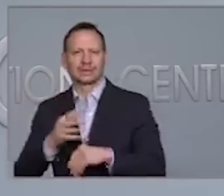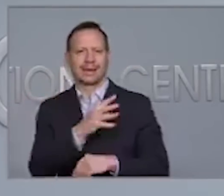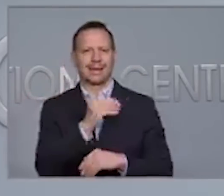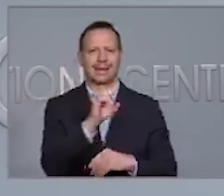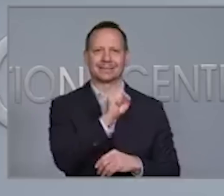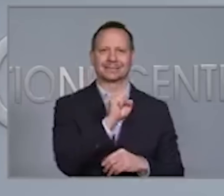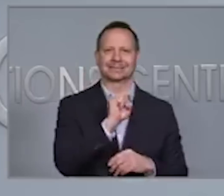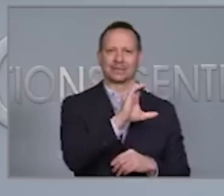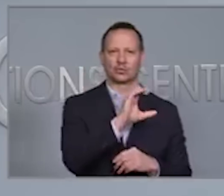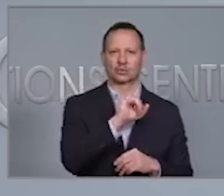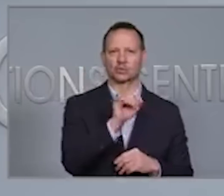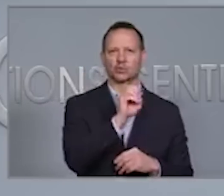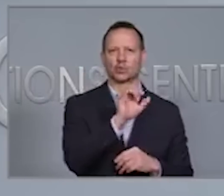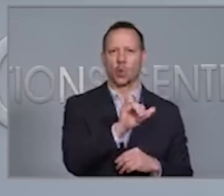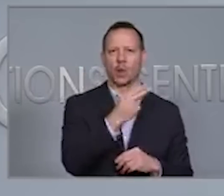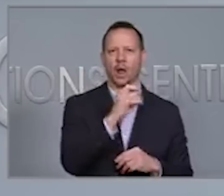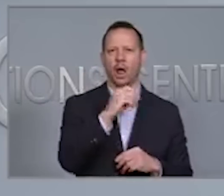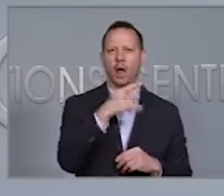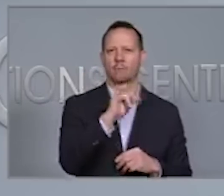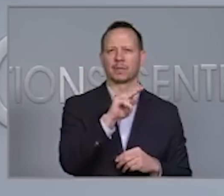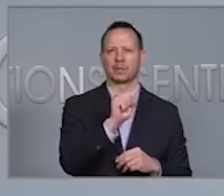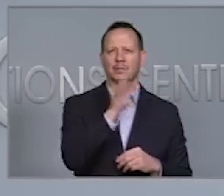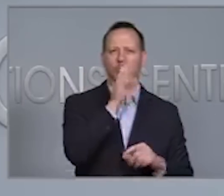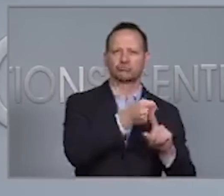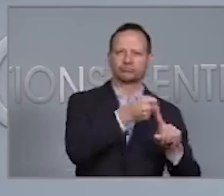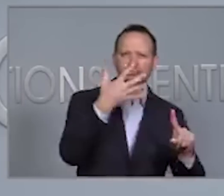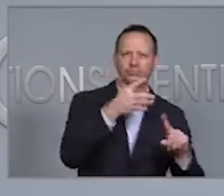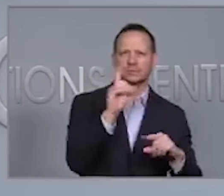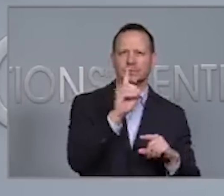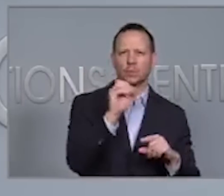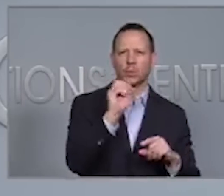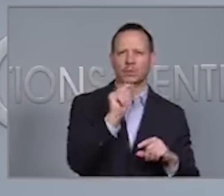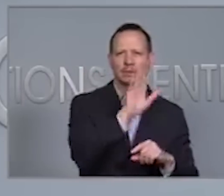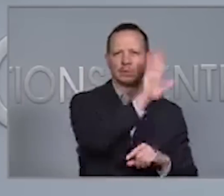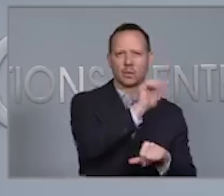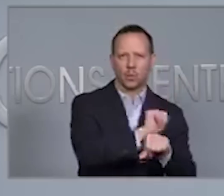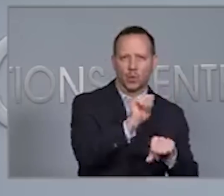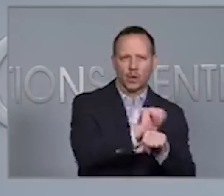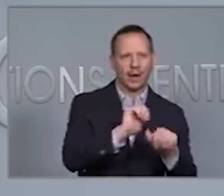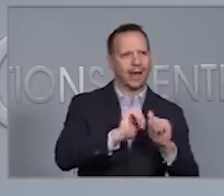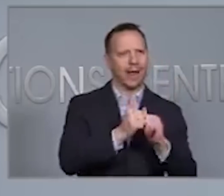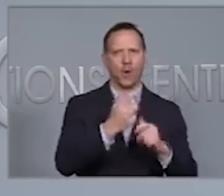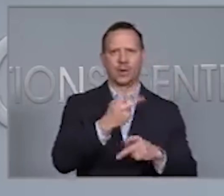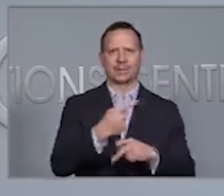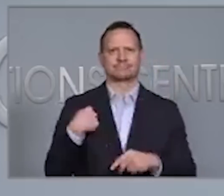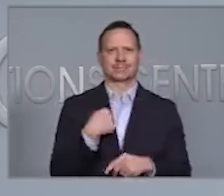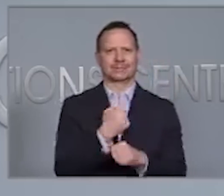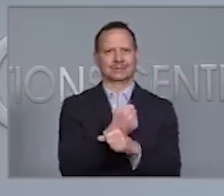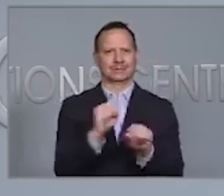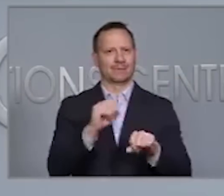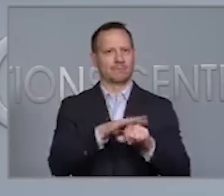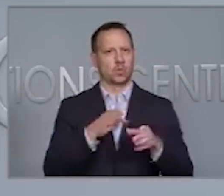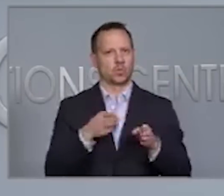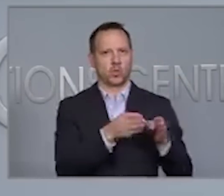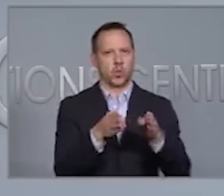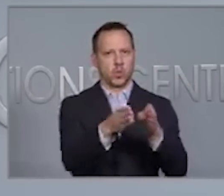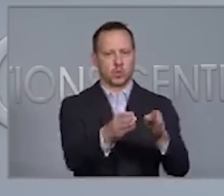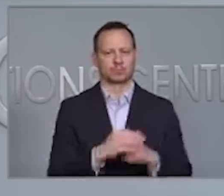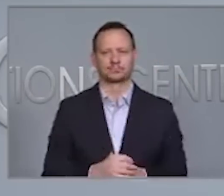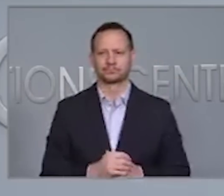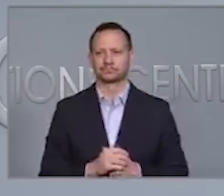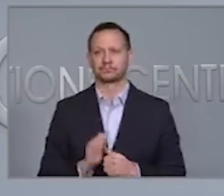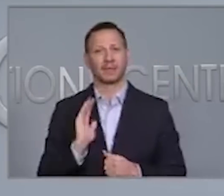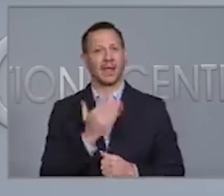about NCDOT's work to keep our roads as safe as possible. At this point, our greatest